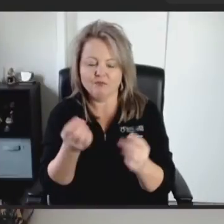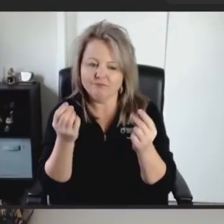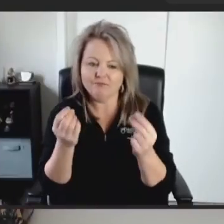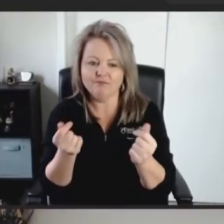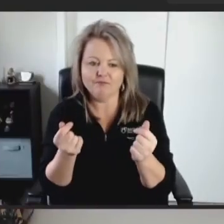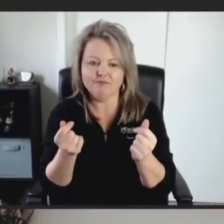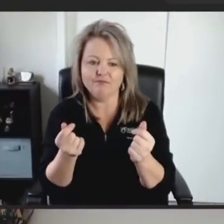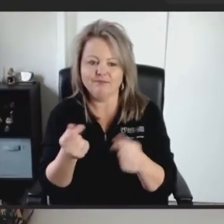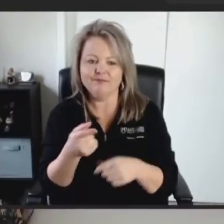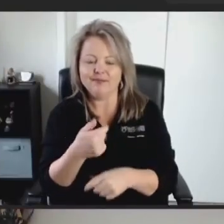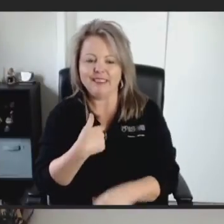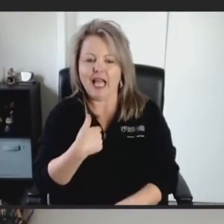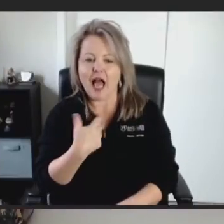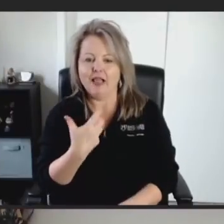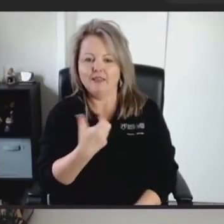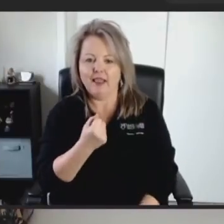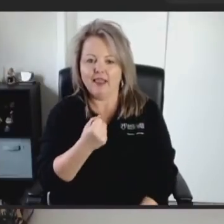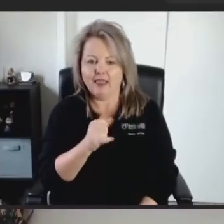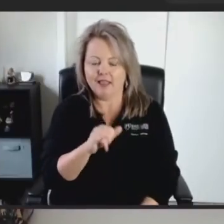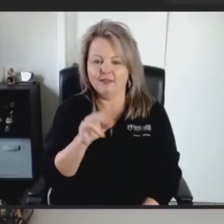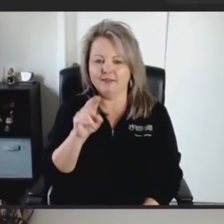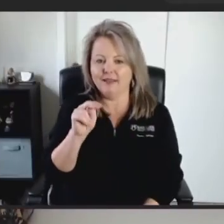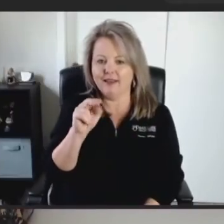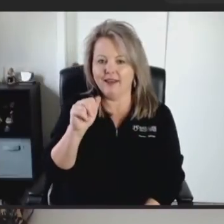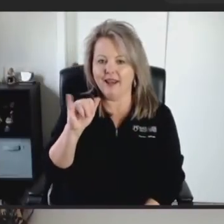Sure, I'll take that. So